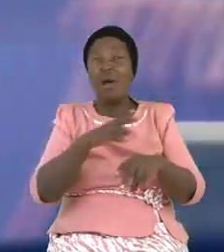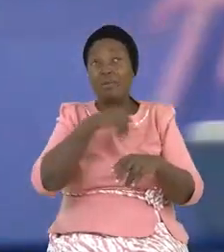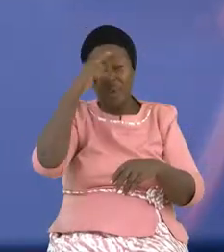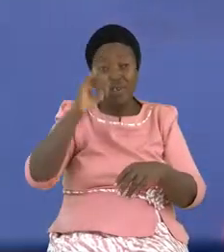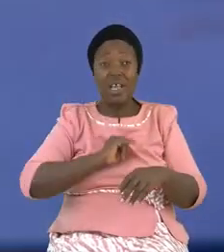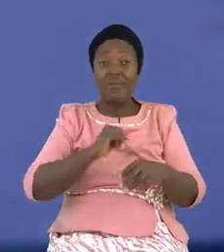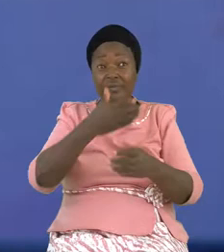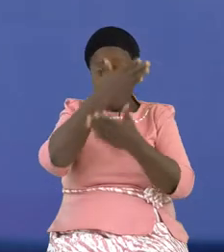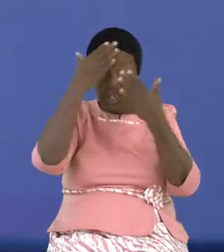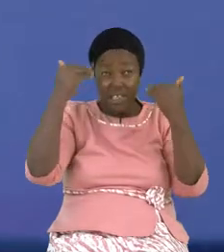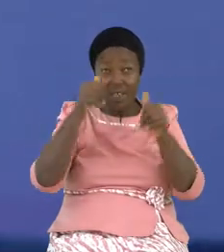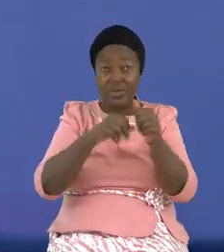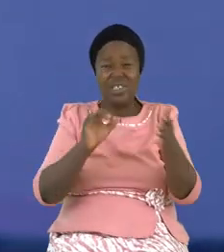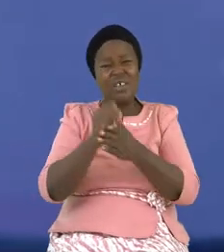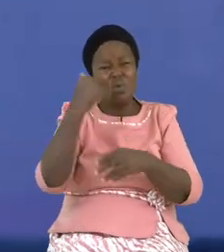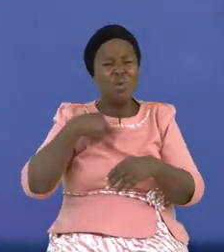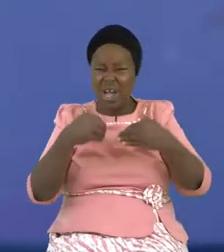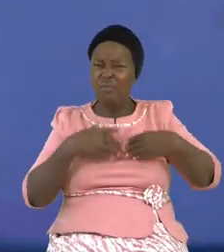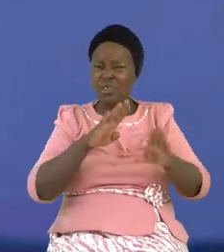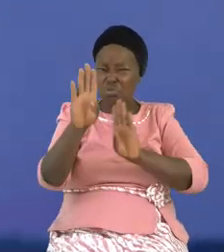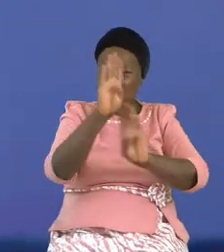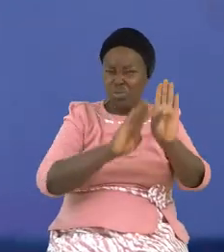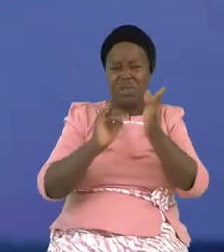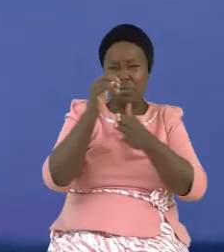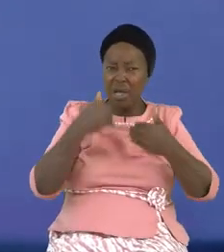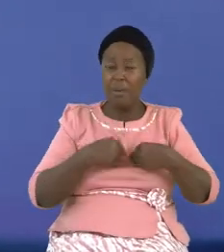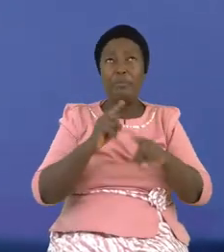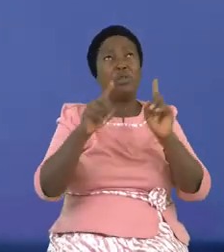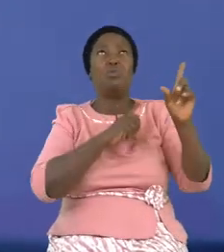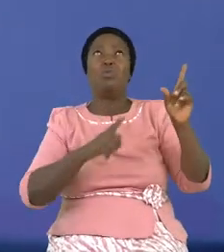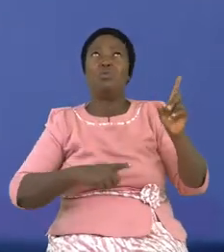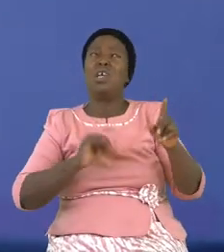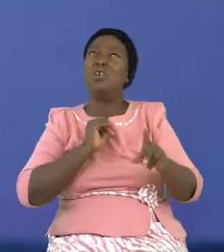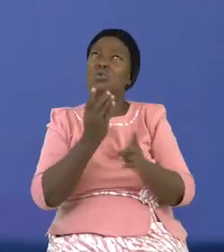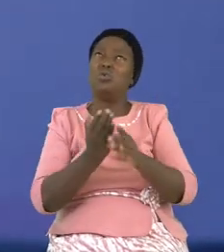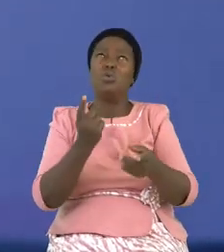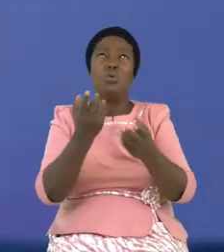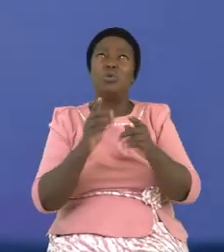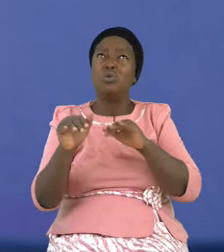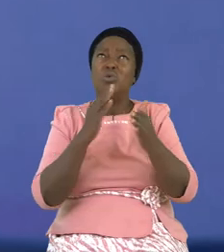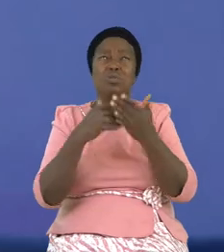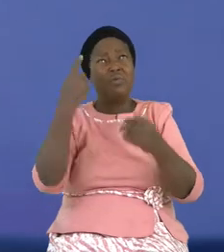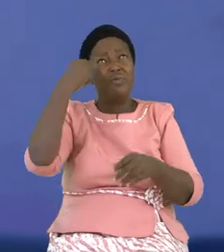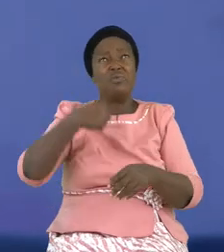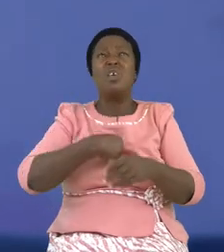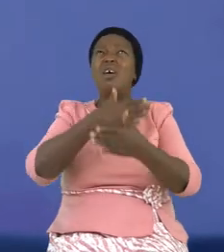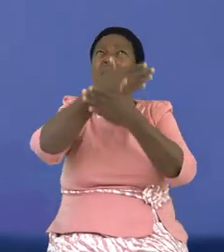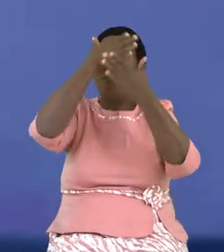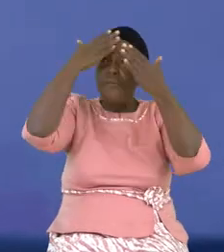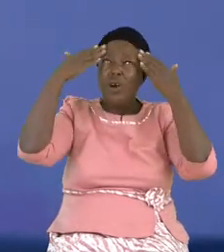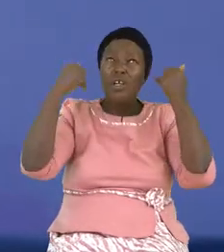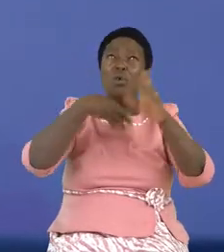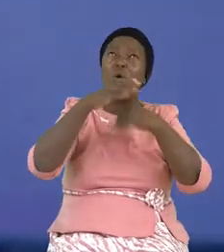trouble we have. But Lord, I want you to do something for me. Forget all my